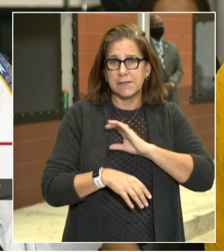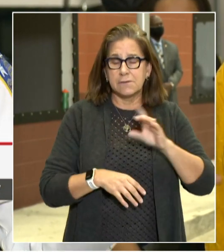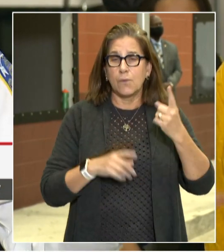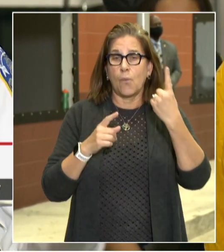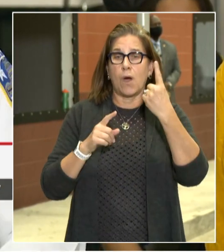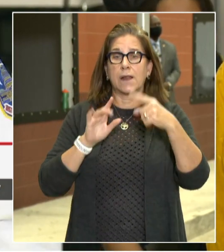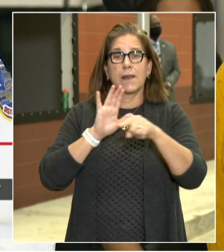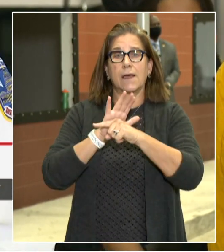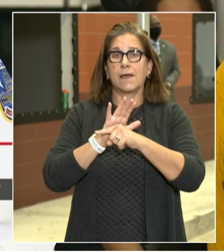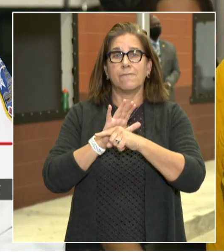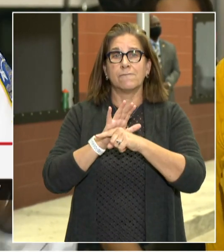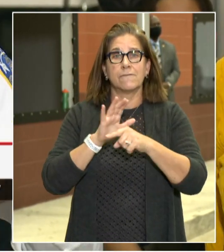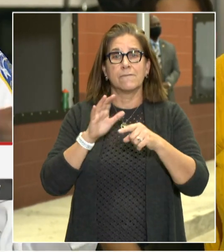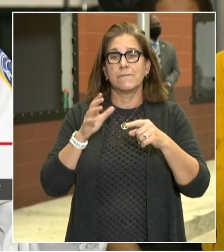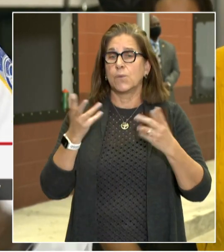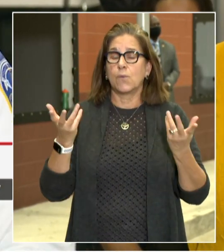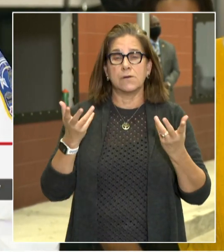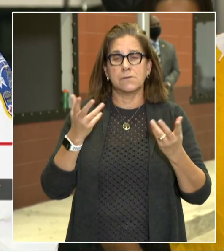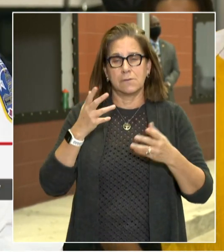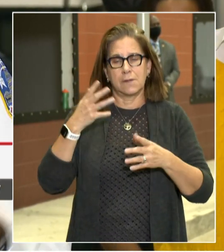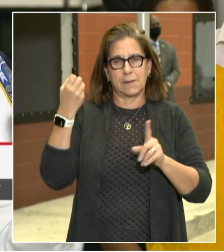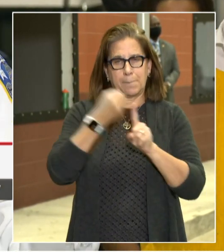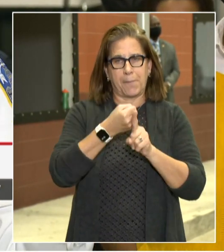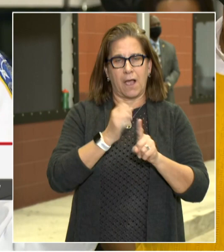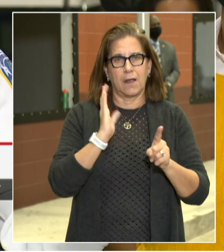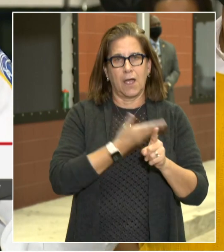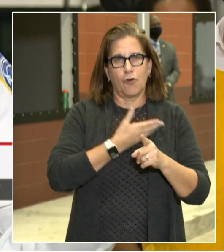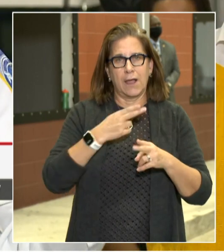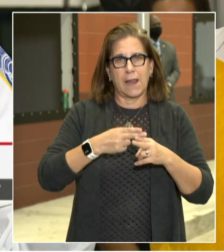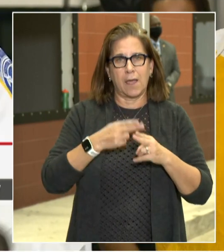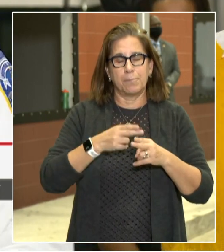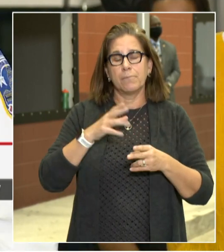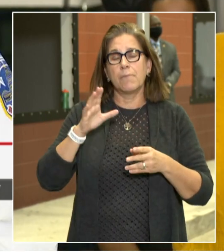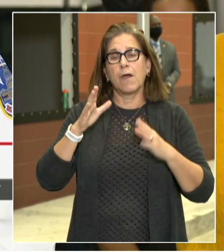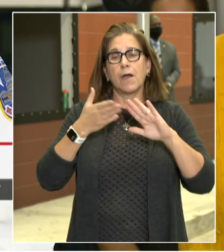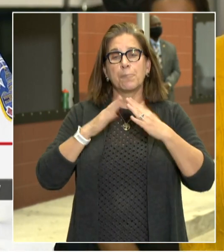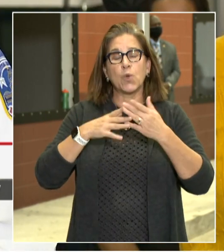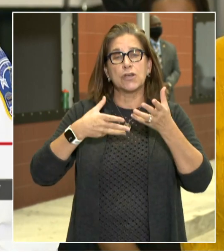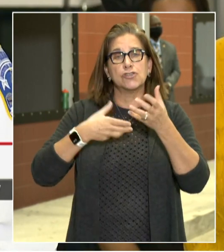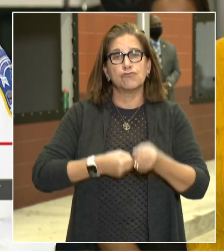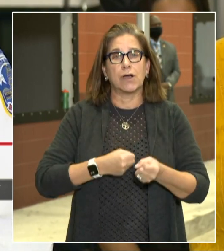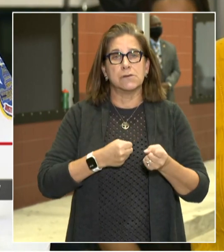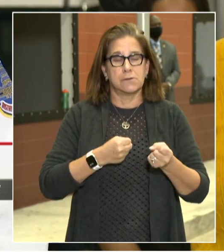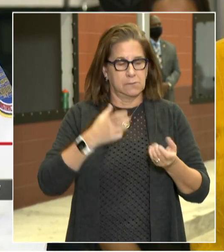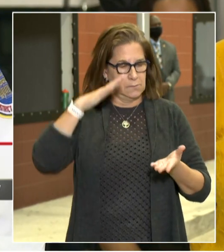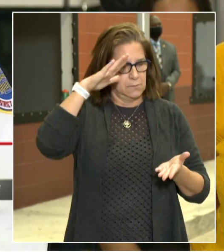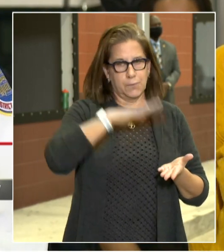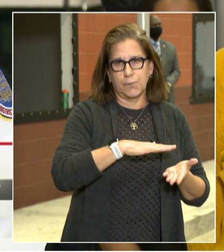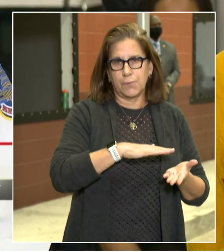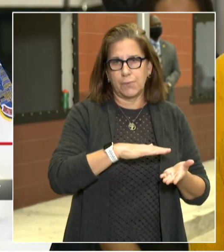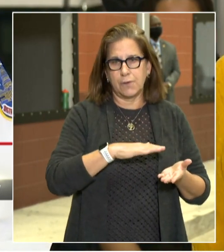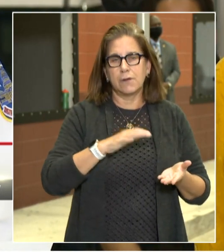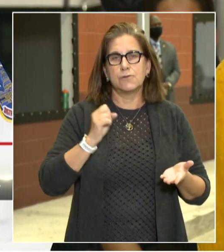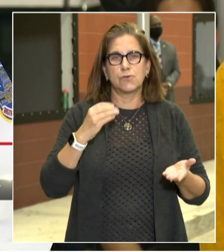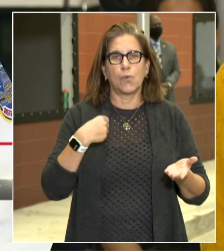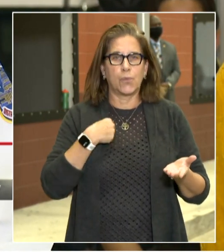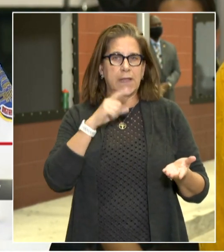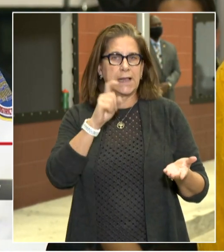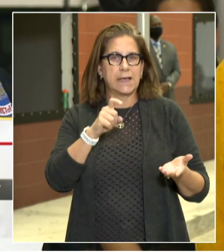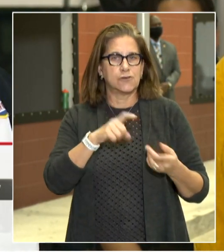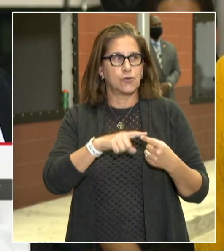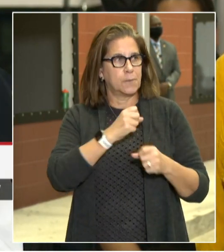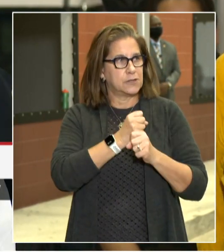out to really erode that trust. So I'm willing to make the investment of 8 hours, 16 hours, or whatever it is to make sure we have the best officer out in